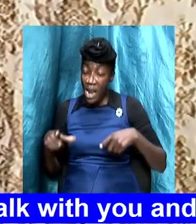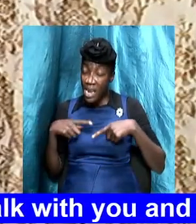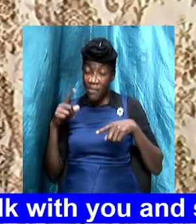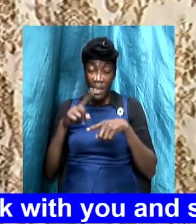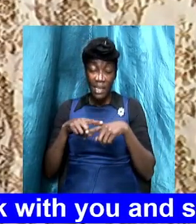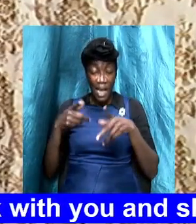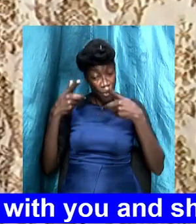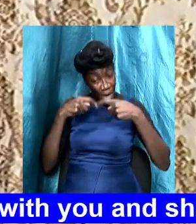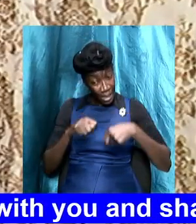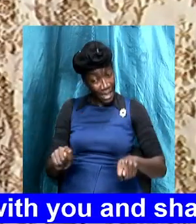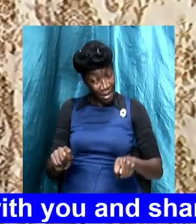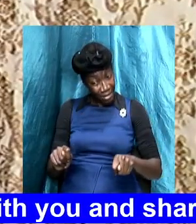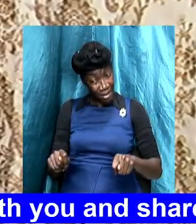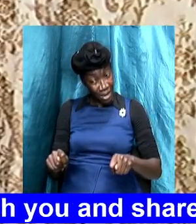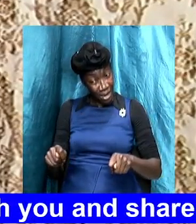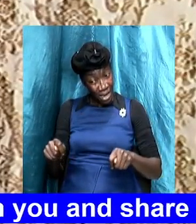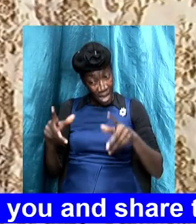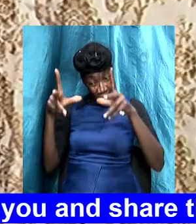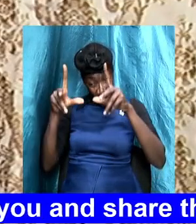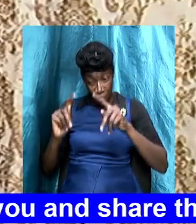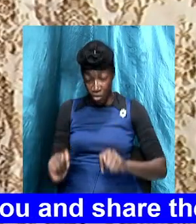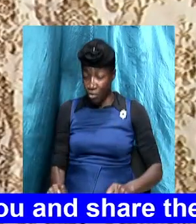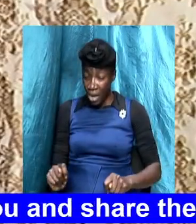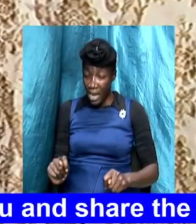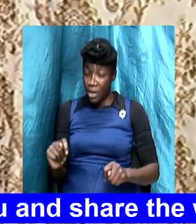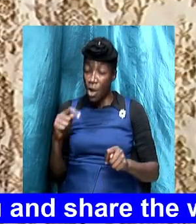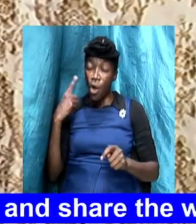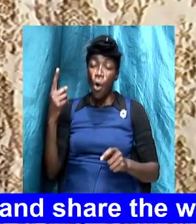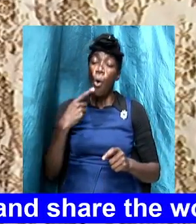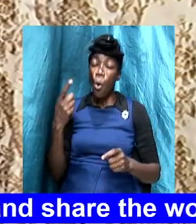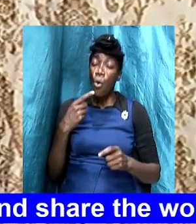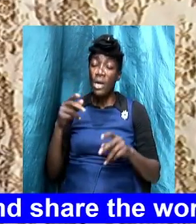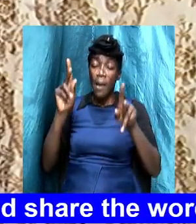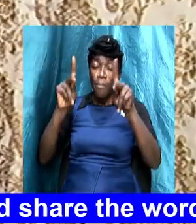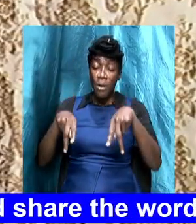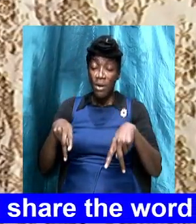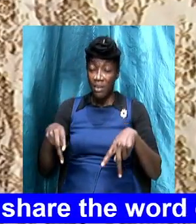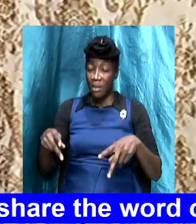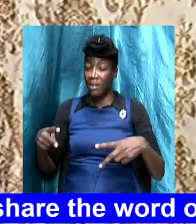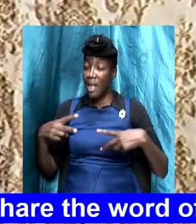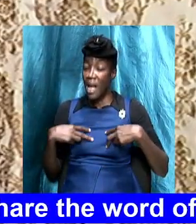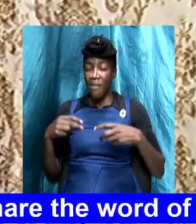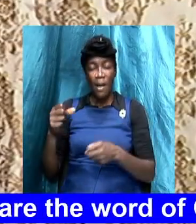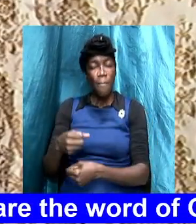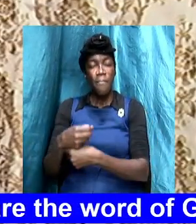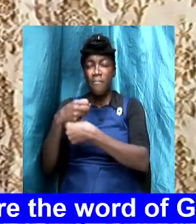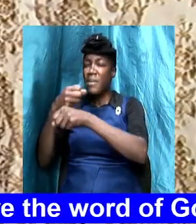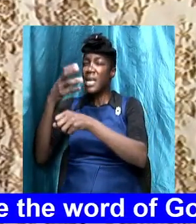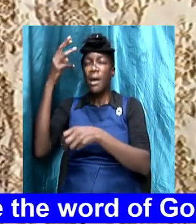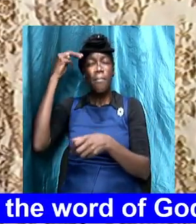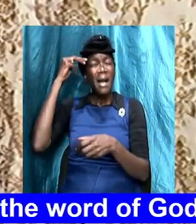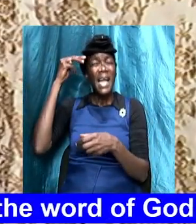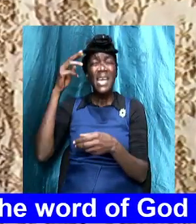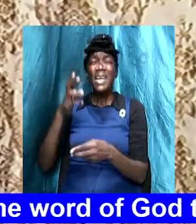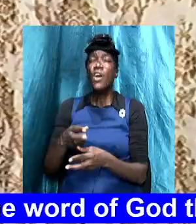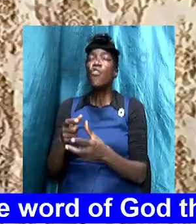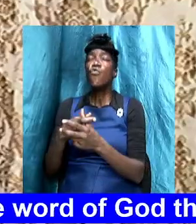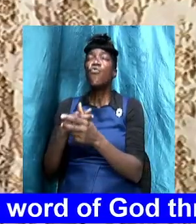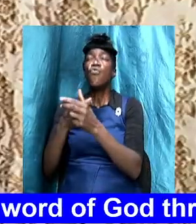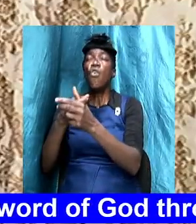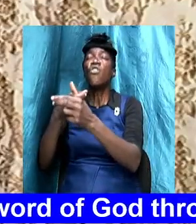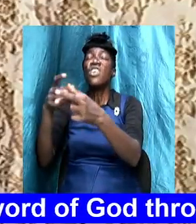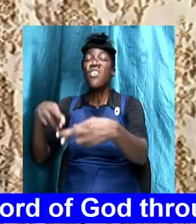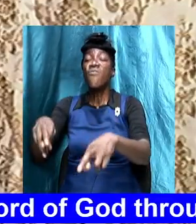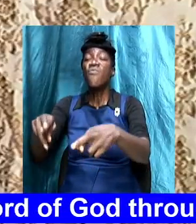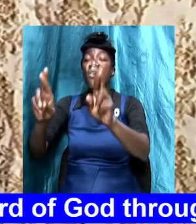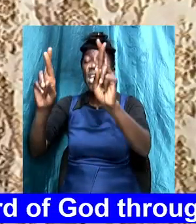time, Jesus, where, hallelujah, only the persons who have had a made-up mind, persons who are willing to run the race to the end, persons who